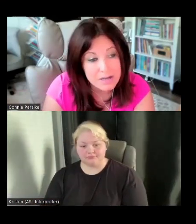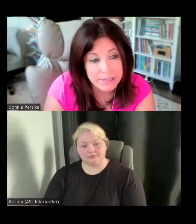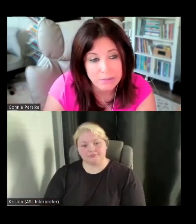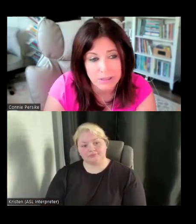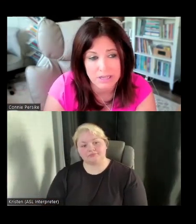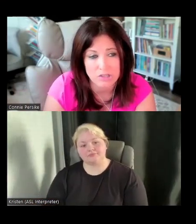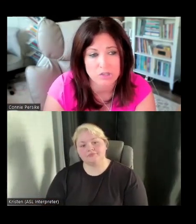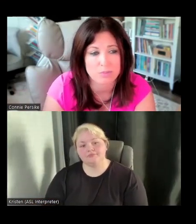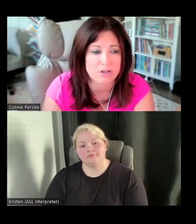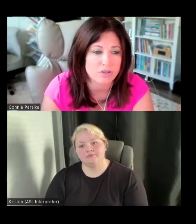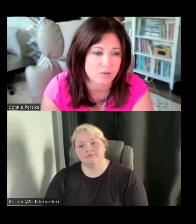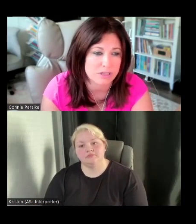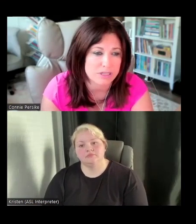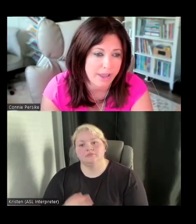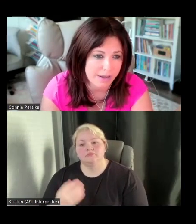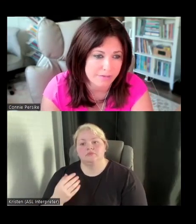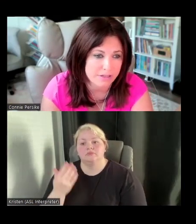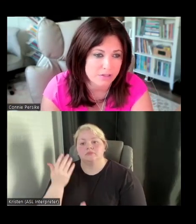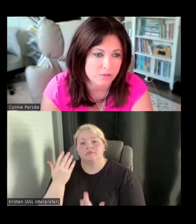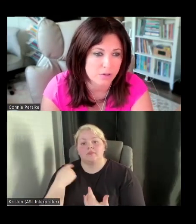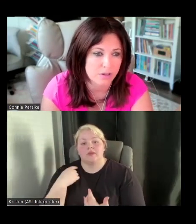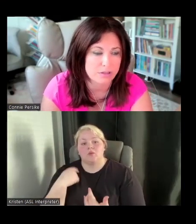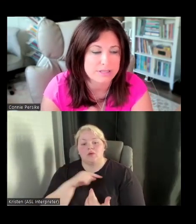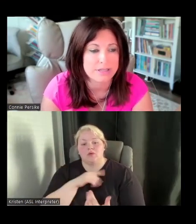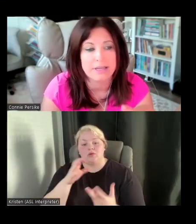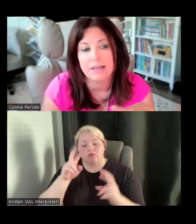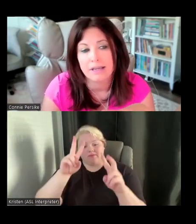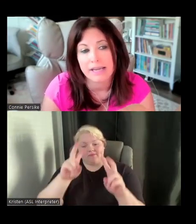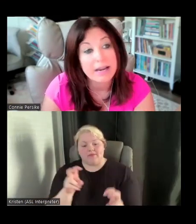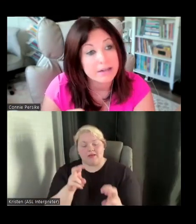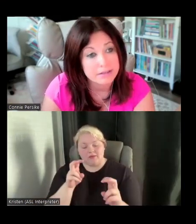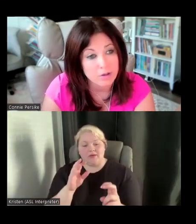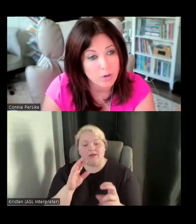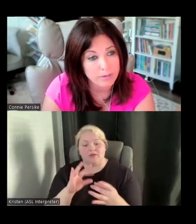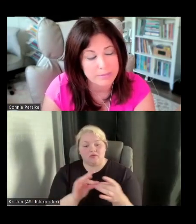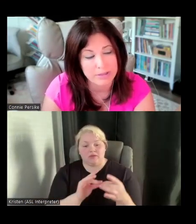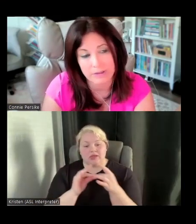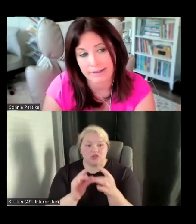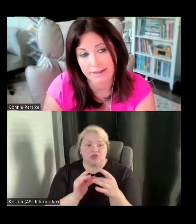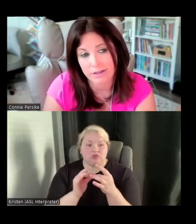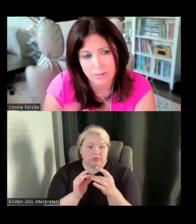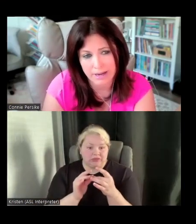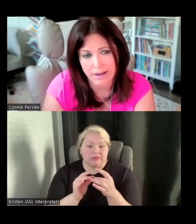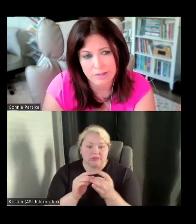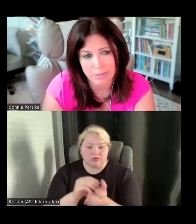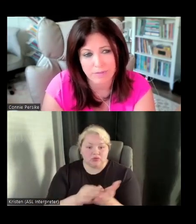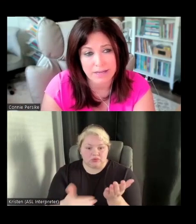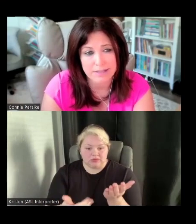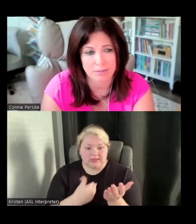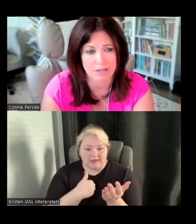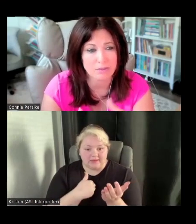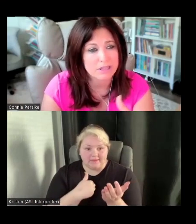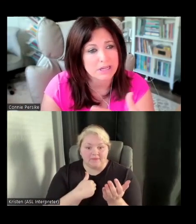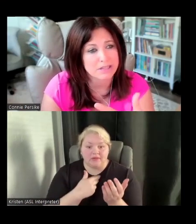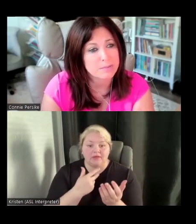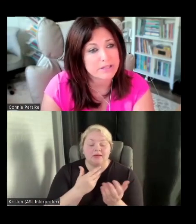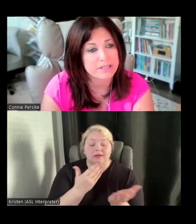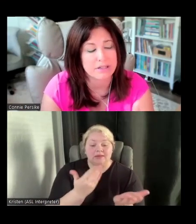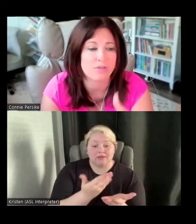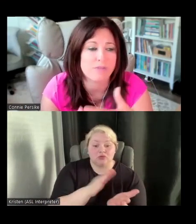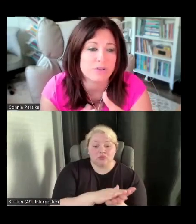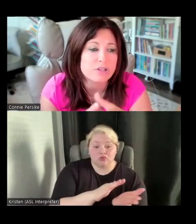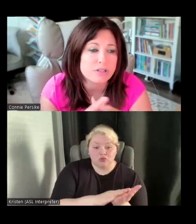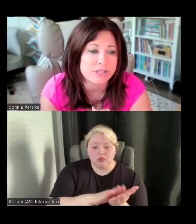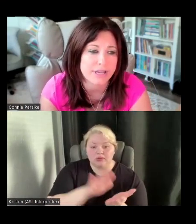evaluating how many relationships our students have in the schools and in their home community. And do we have to provide some really